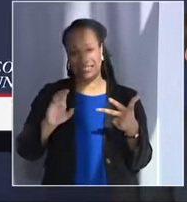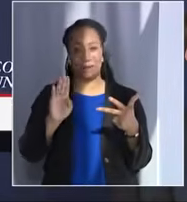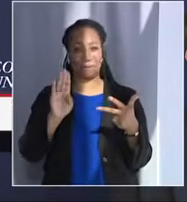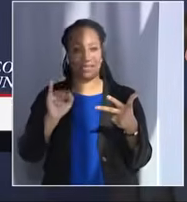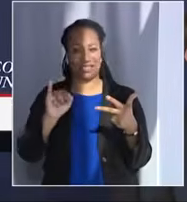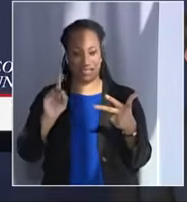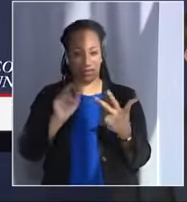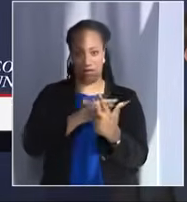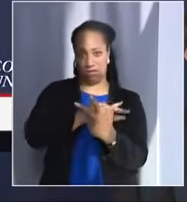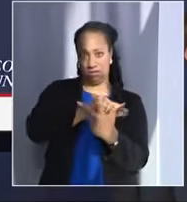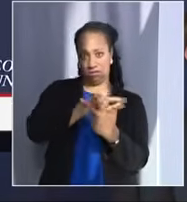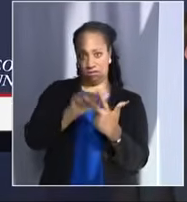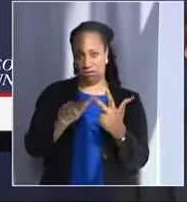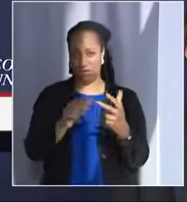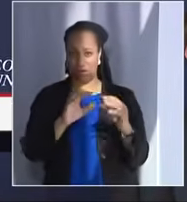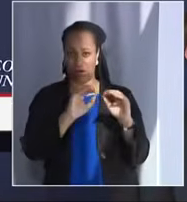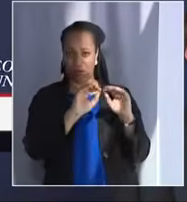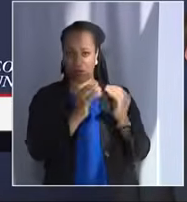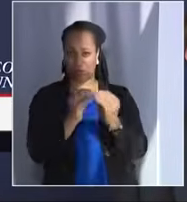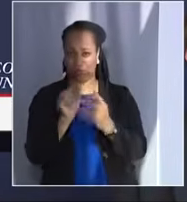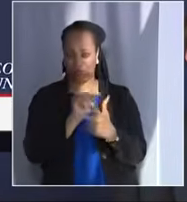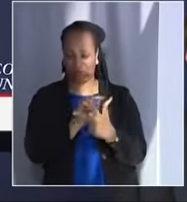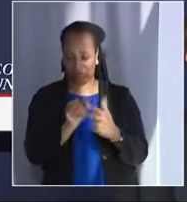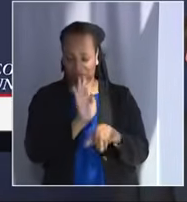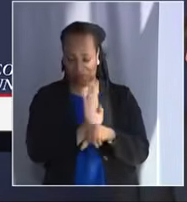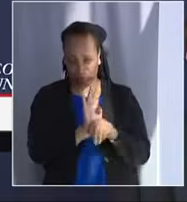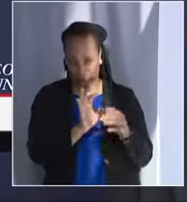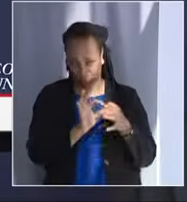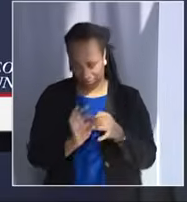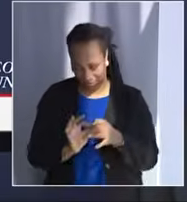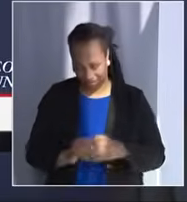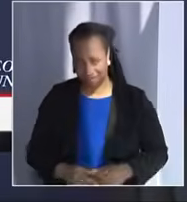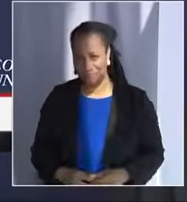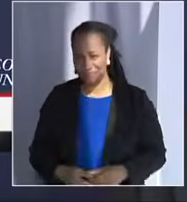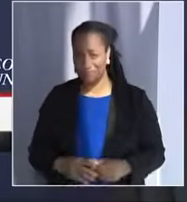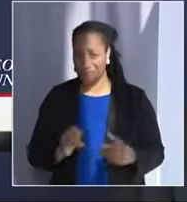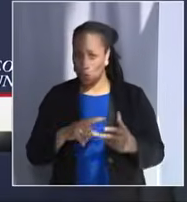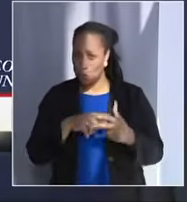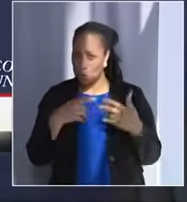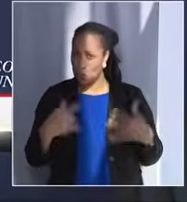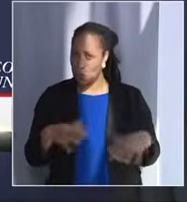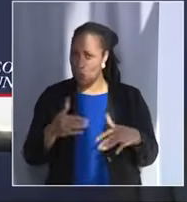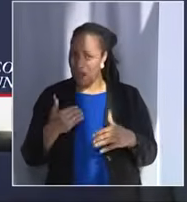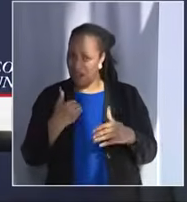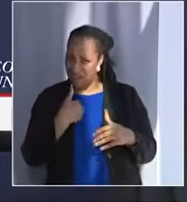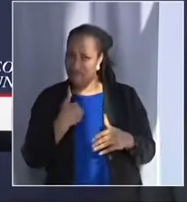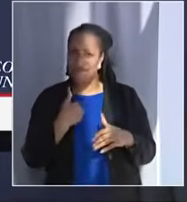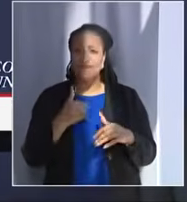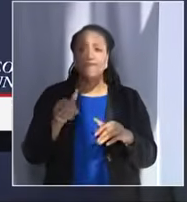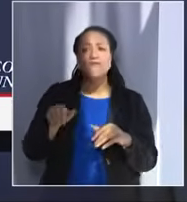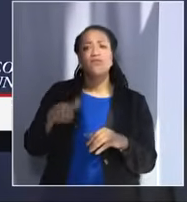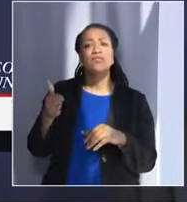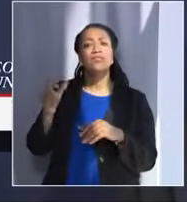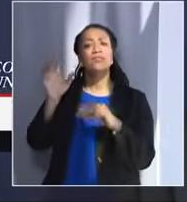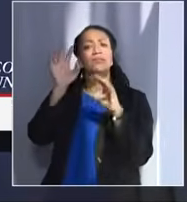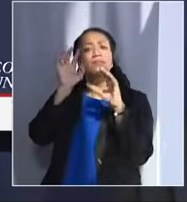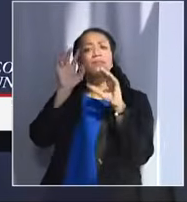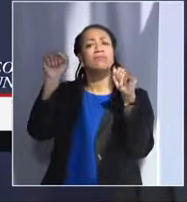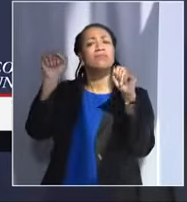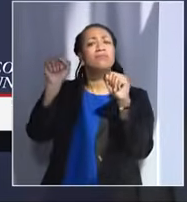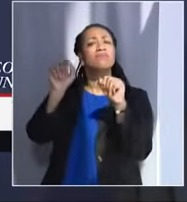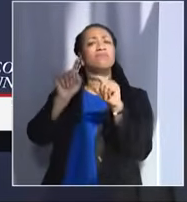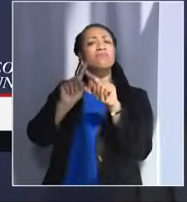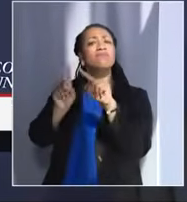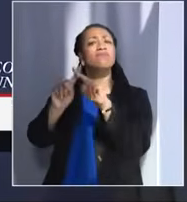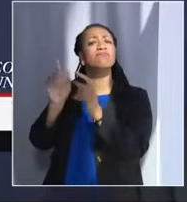Lingen, our former Georgetown colleague and current president of Gonzaga College High School back there, leadership from local businesses including Capital